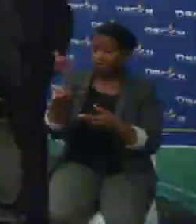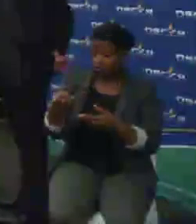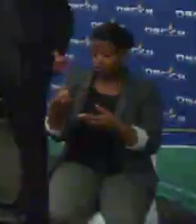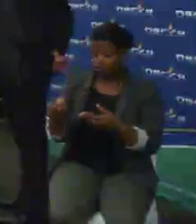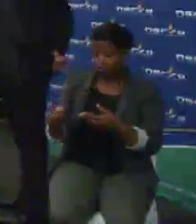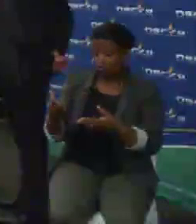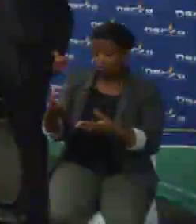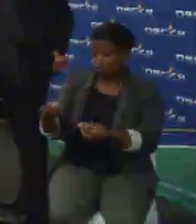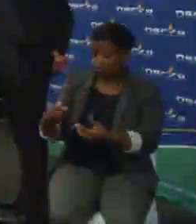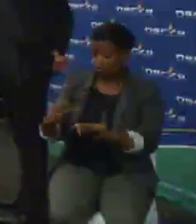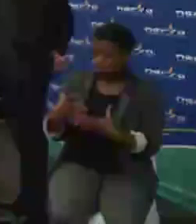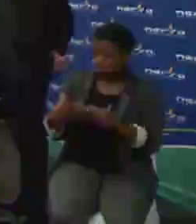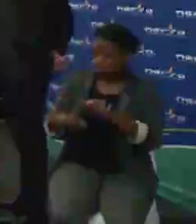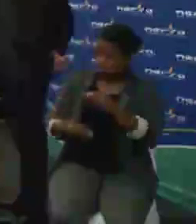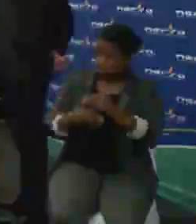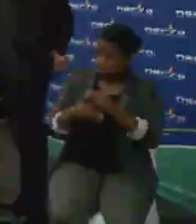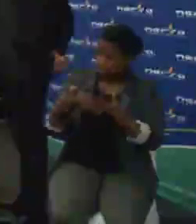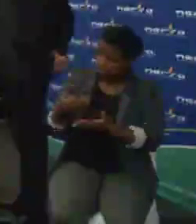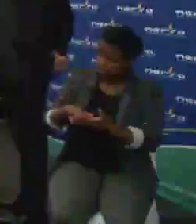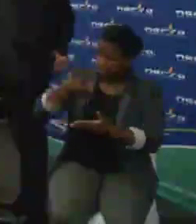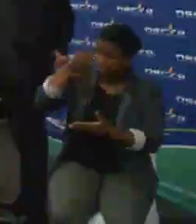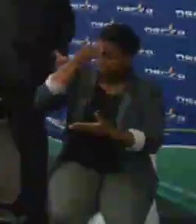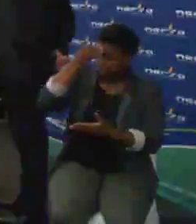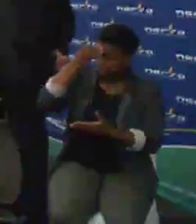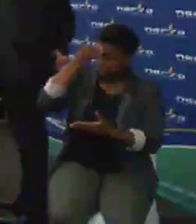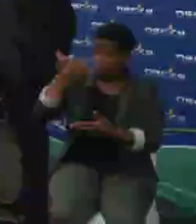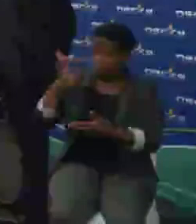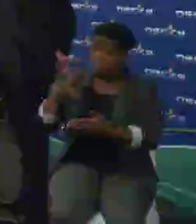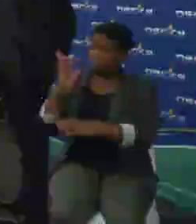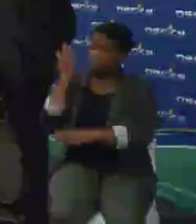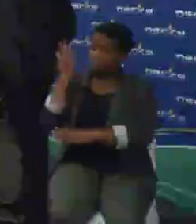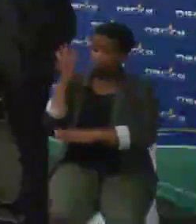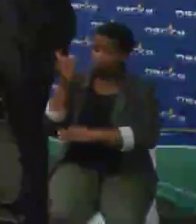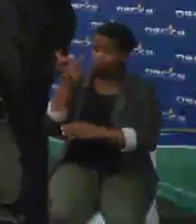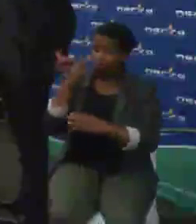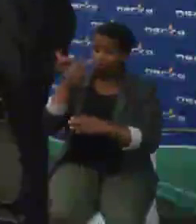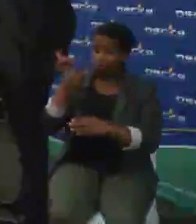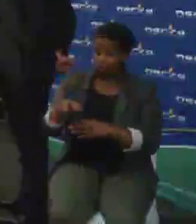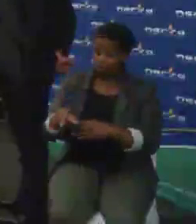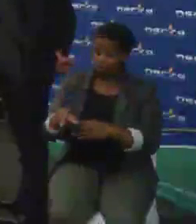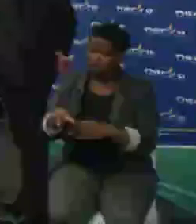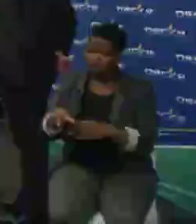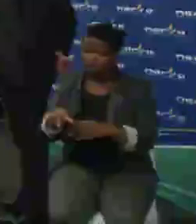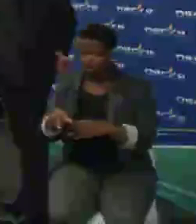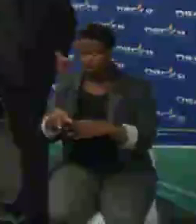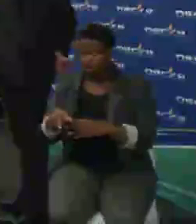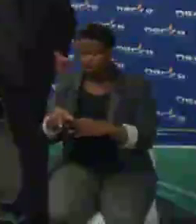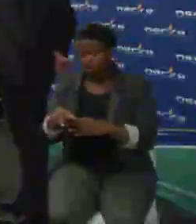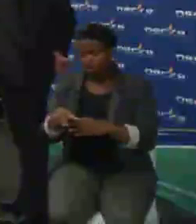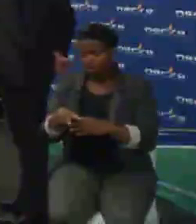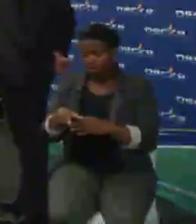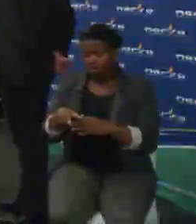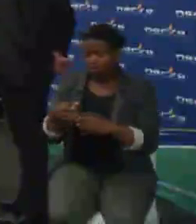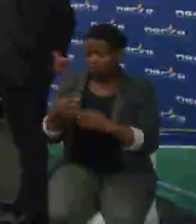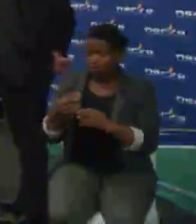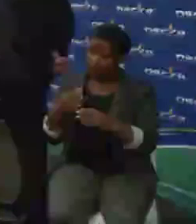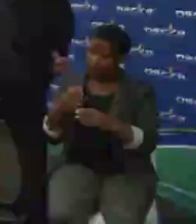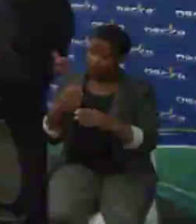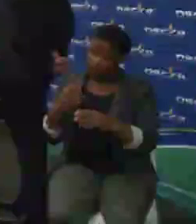with additional information on those two as well, to see if then we've got those